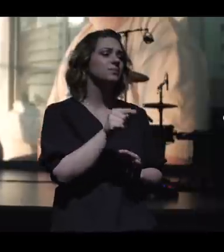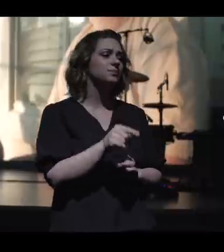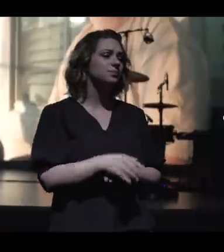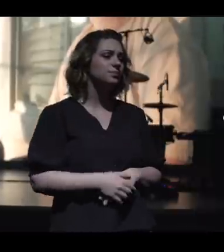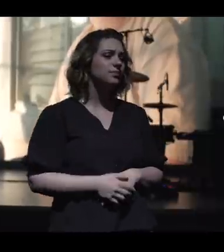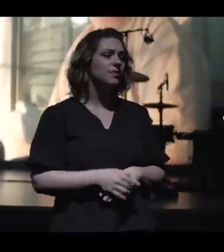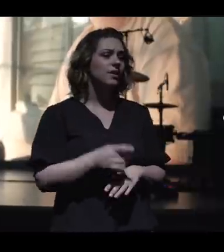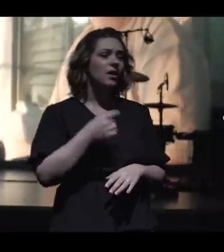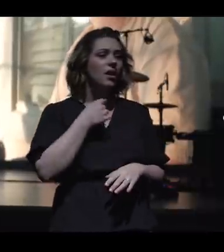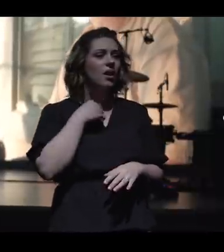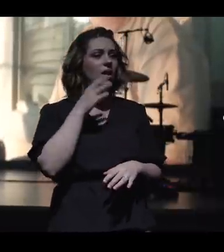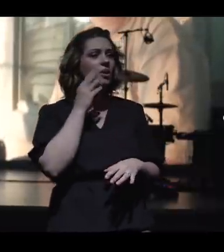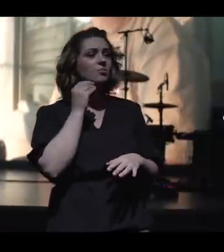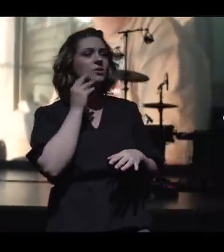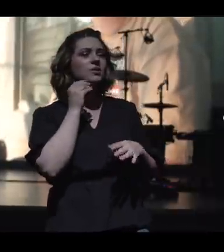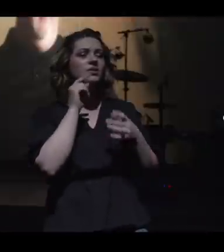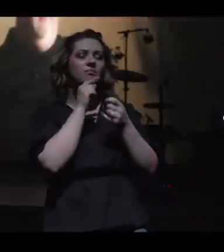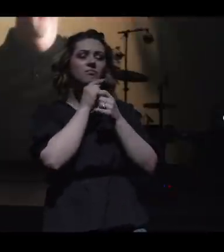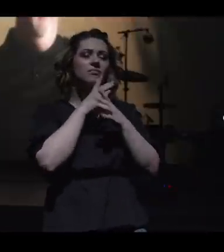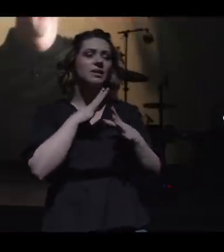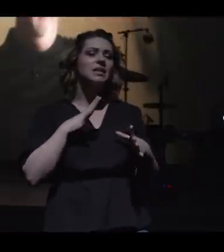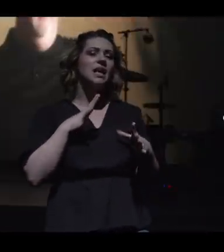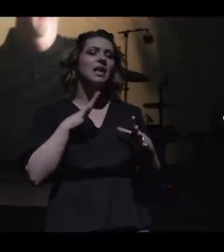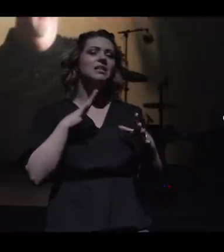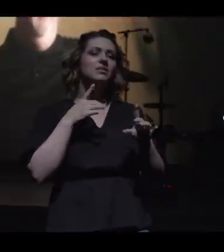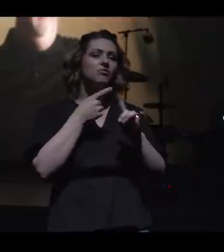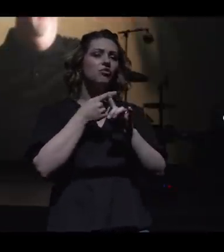I've been blessed by a church